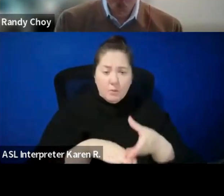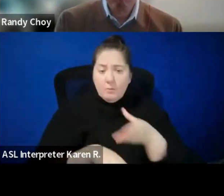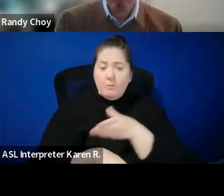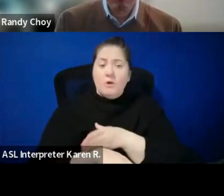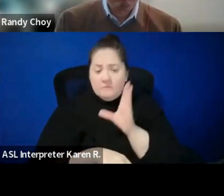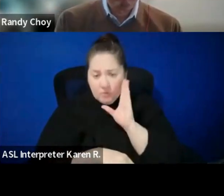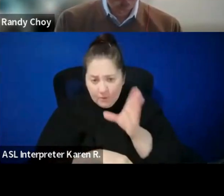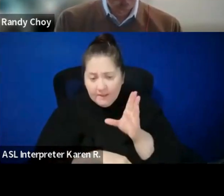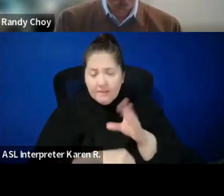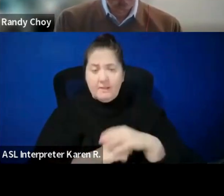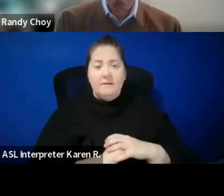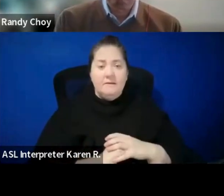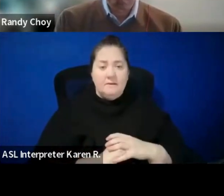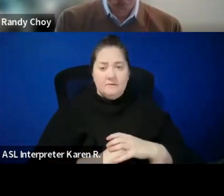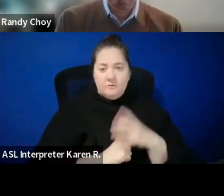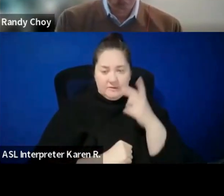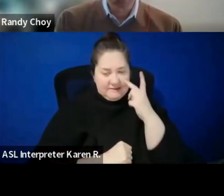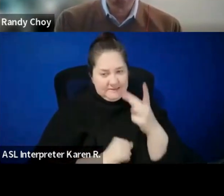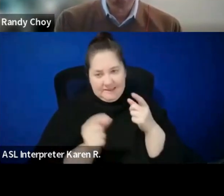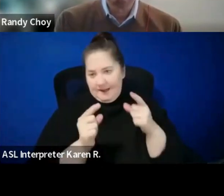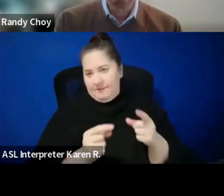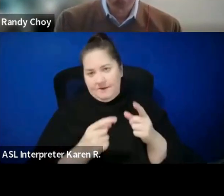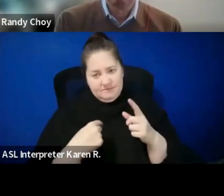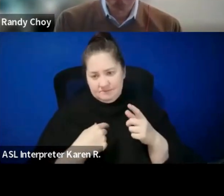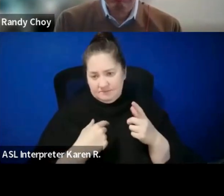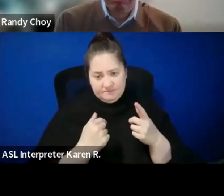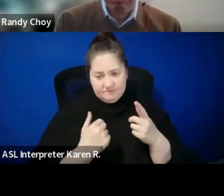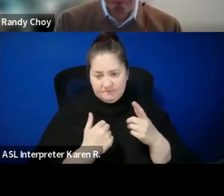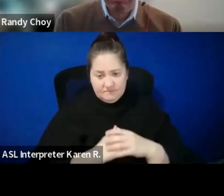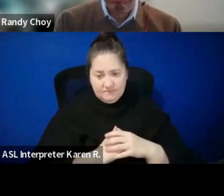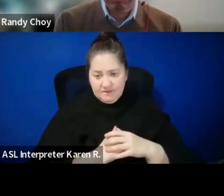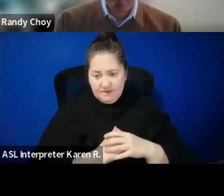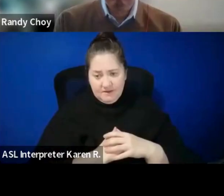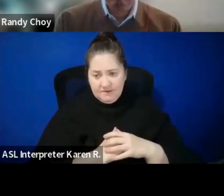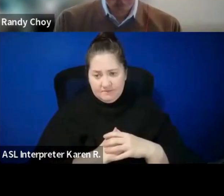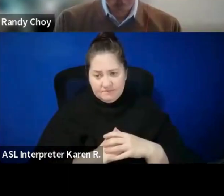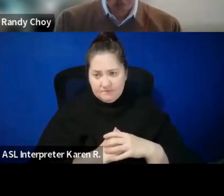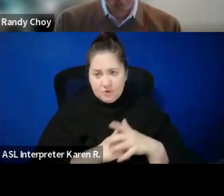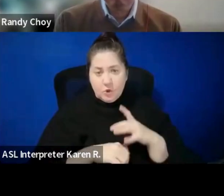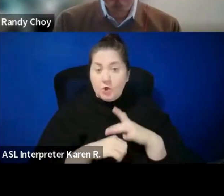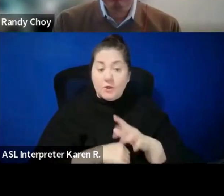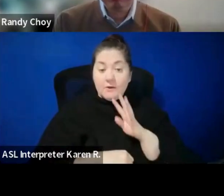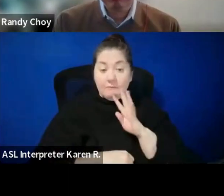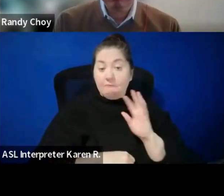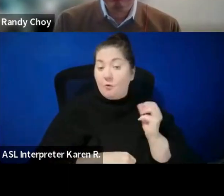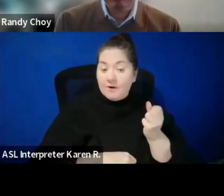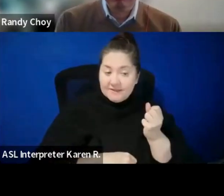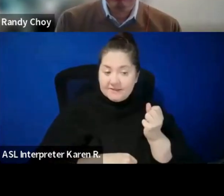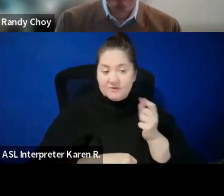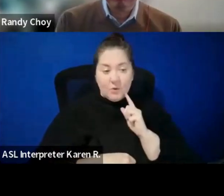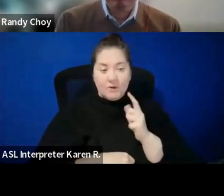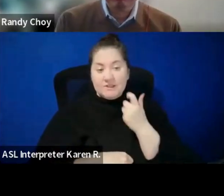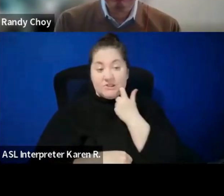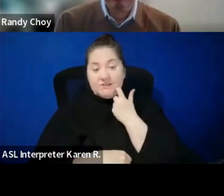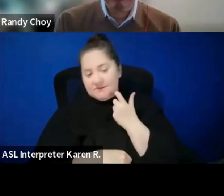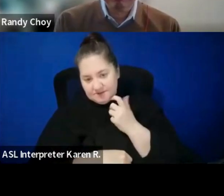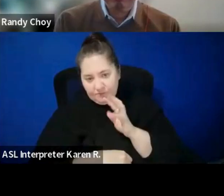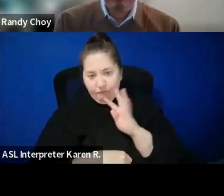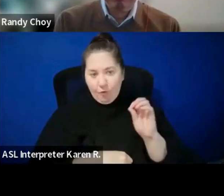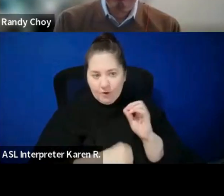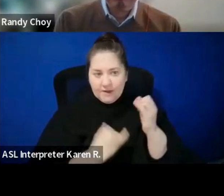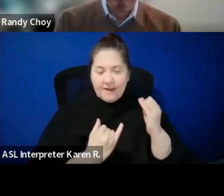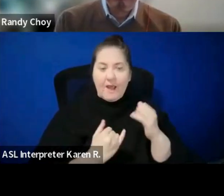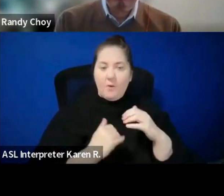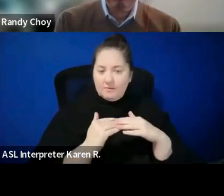so forth. Folks, you've seen it. If you're, in your very early 40s, or maybe you've just turned 40,